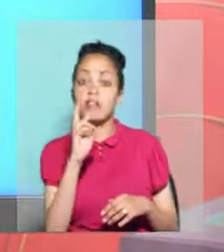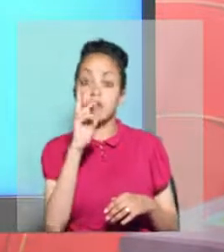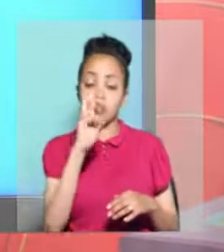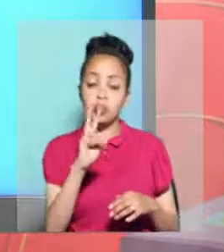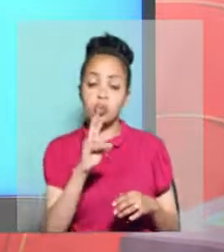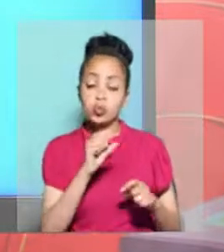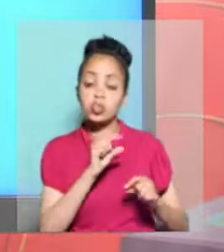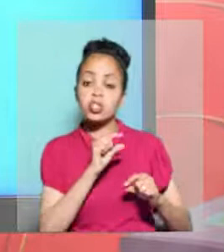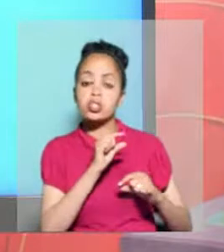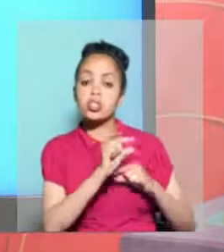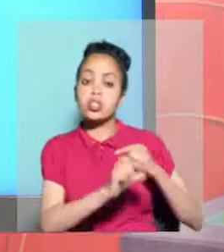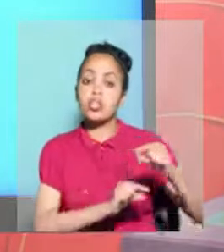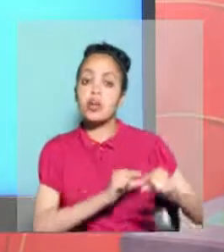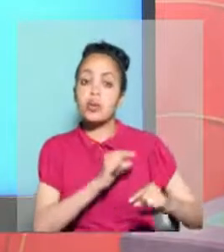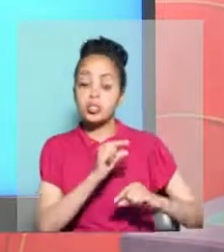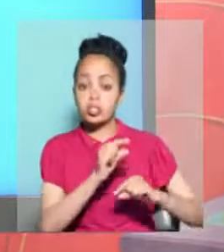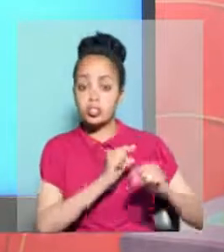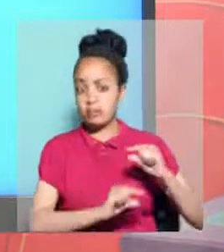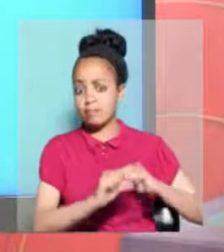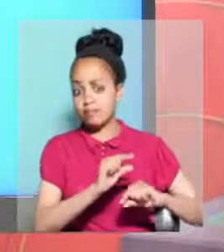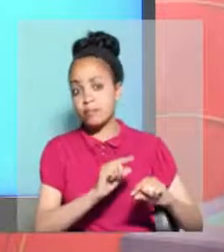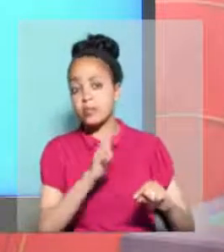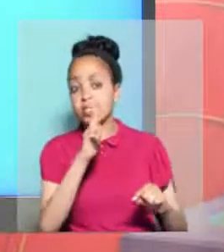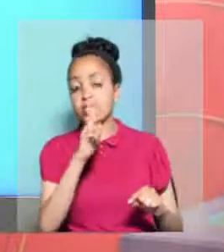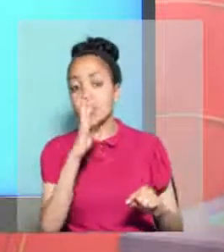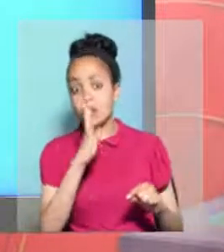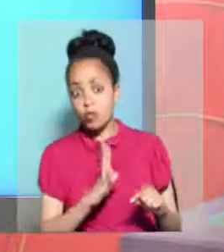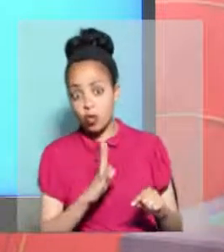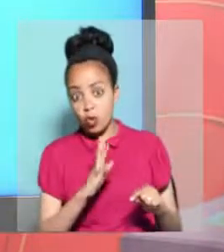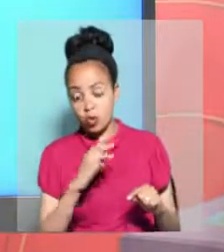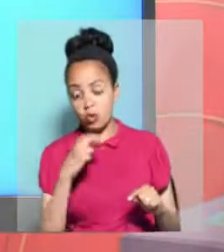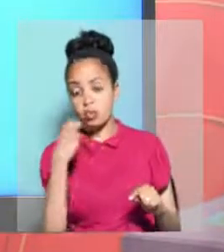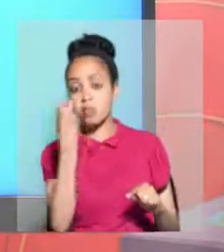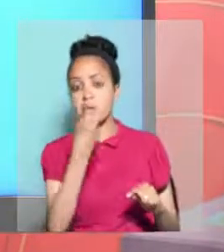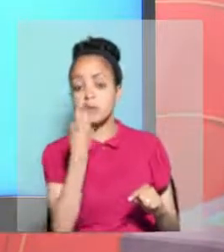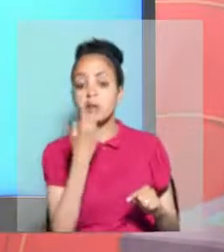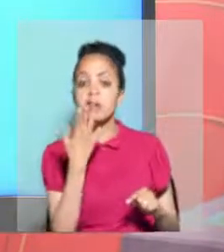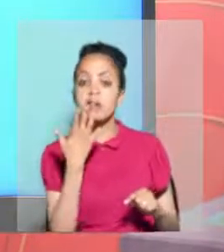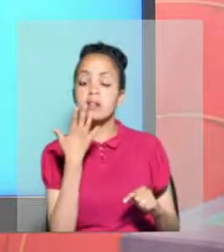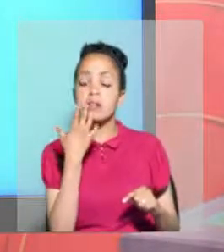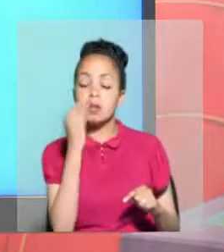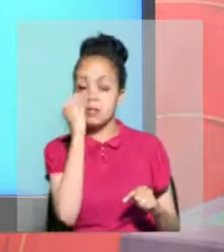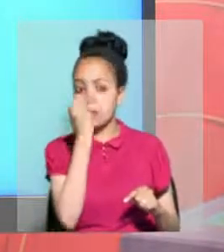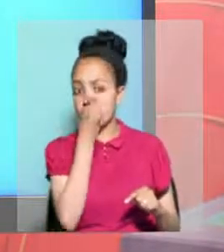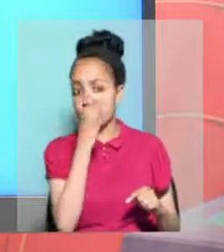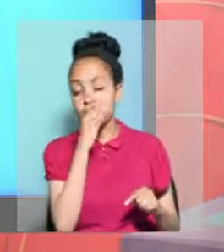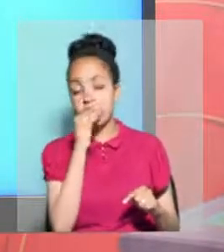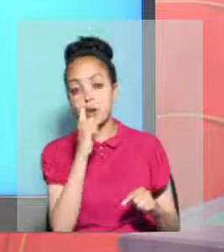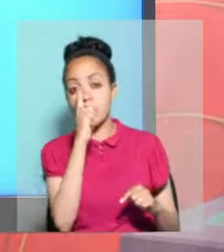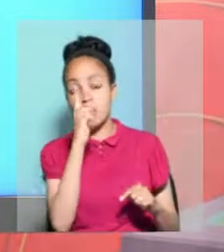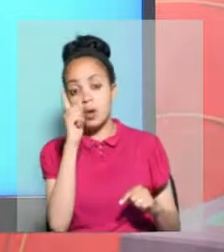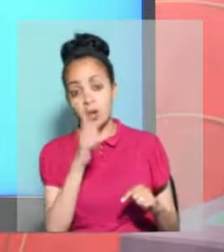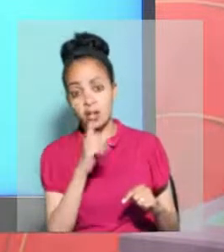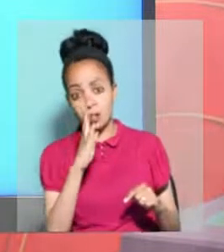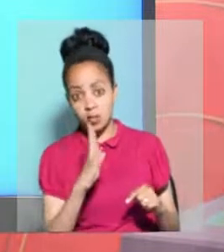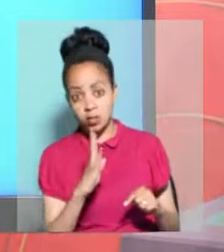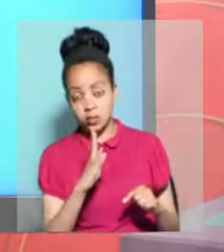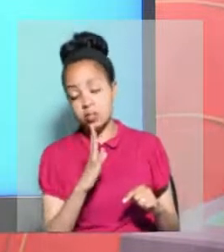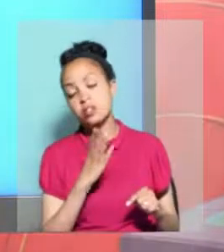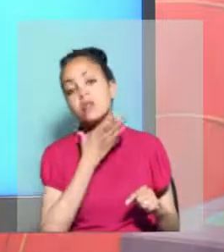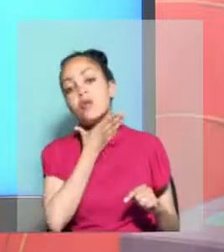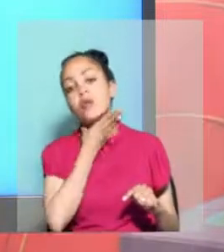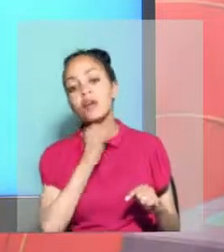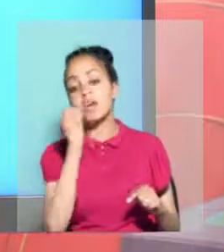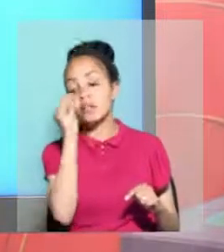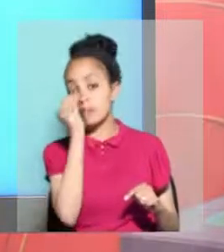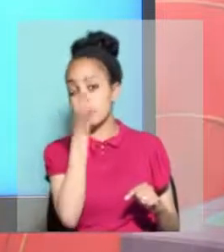generation that consists 3-4 purple flower plants and 1/4 white